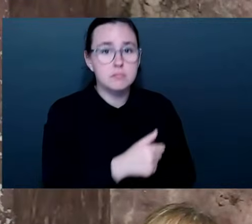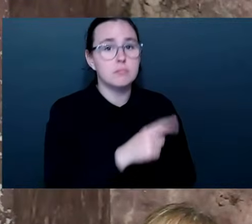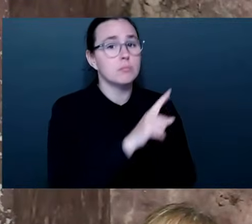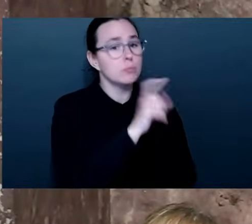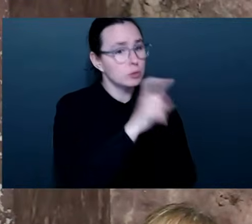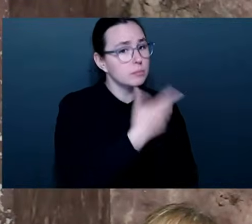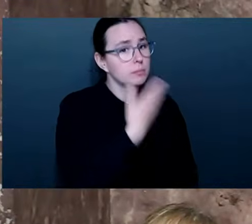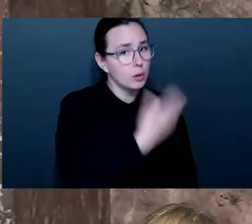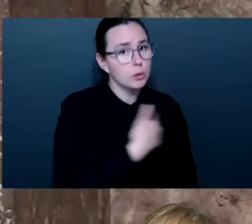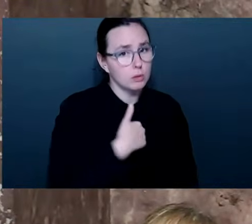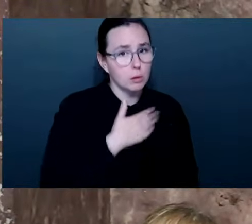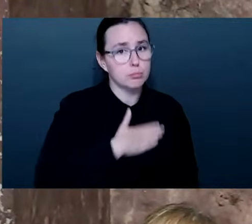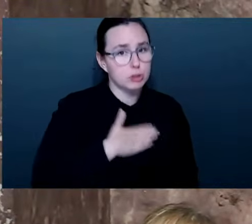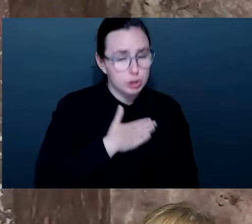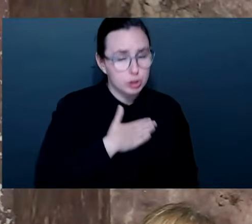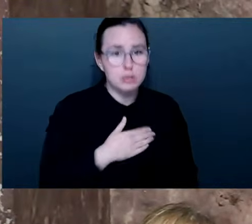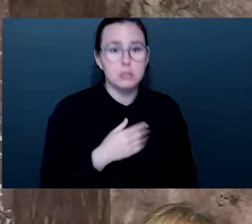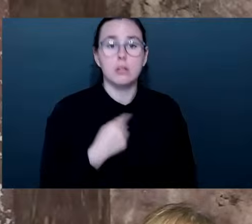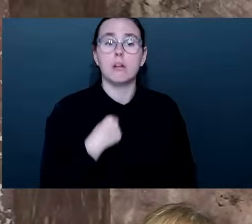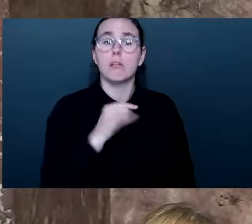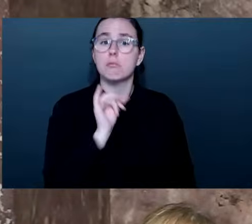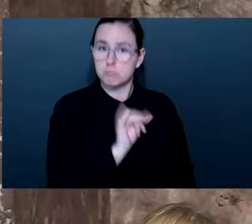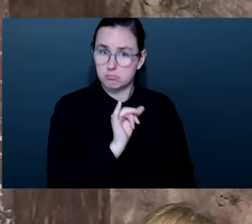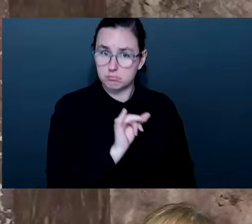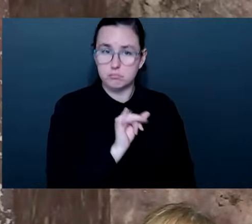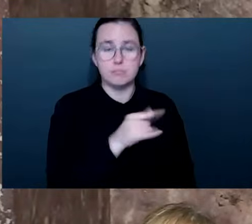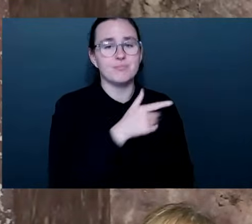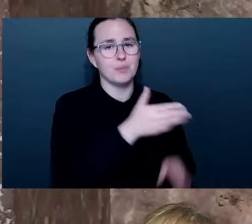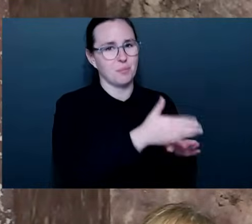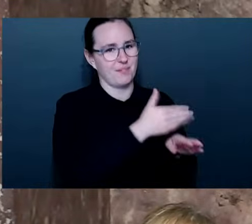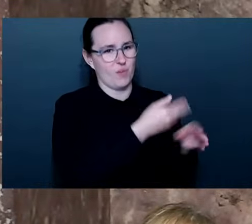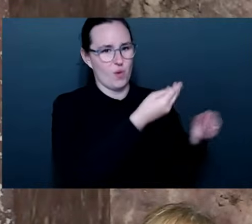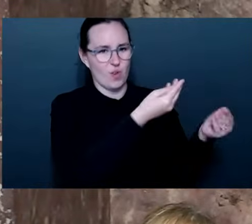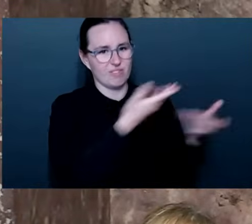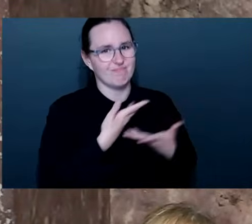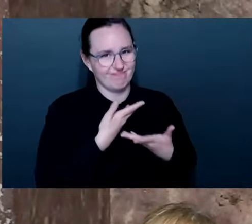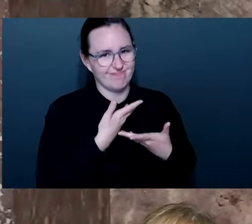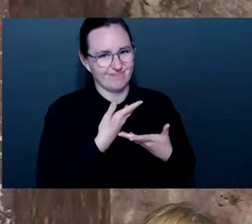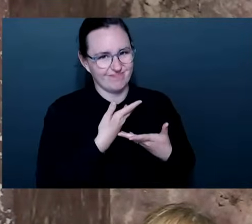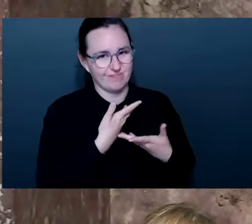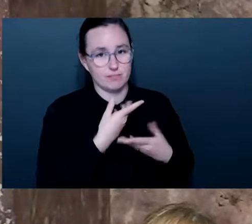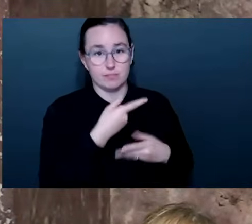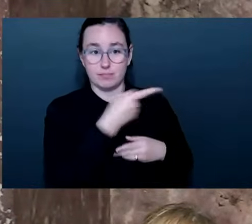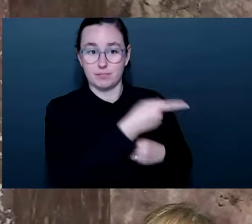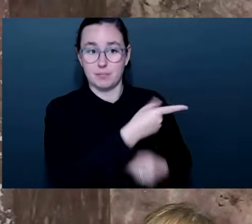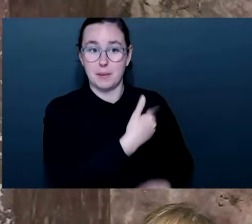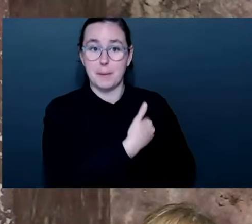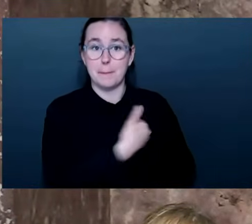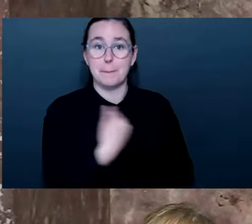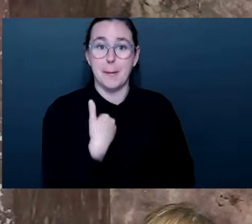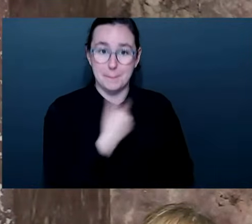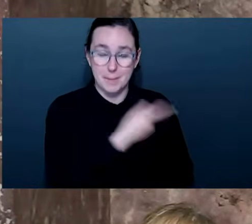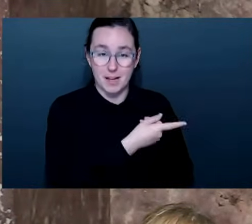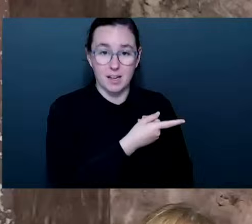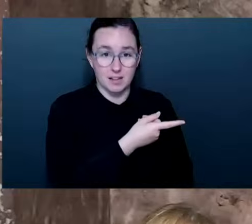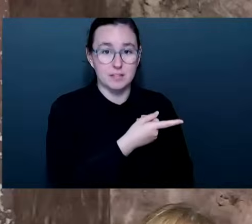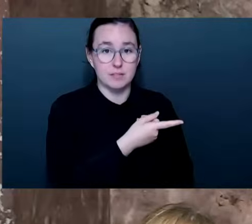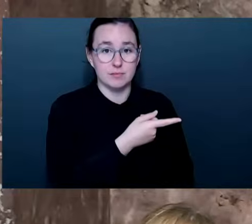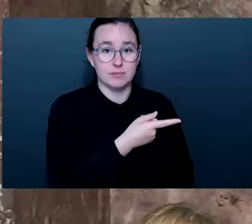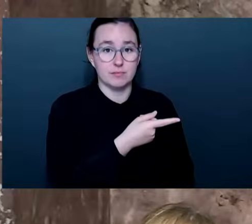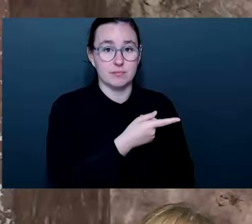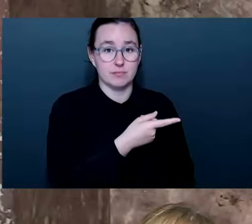office. The member has also had the issue examined by the policies and procedures within the Ministry of